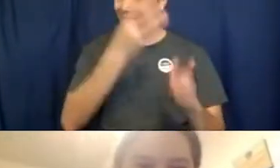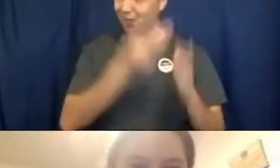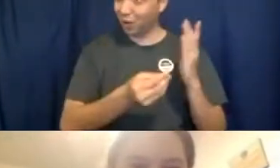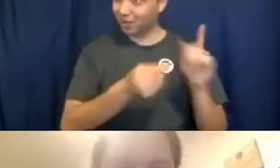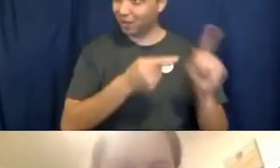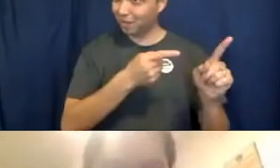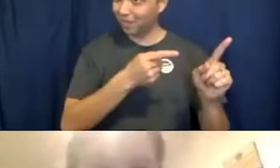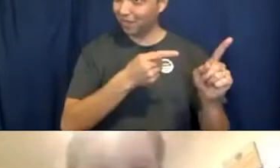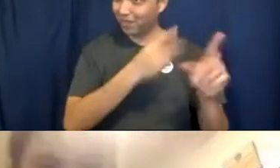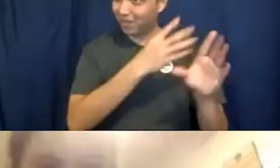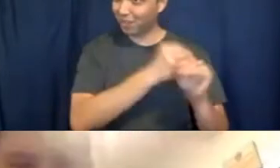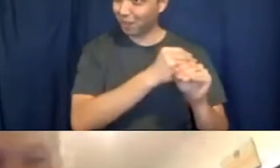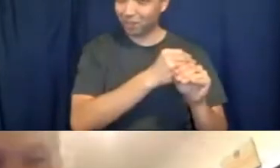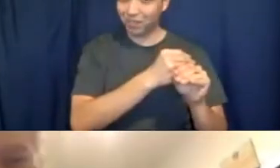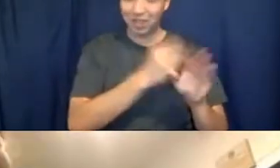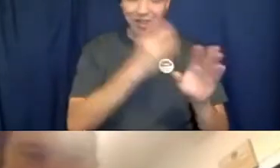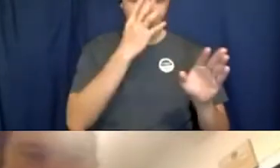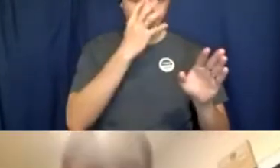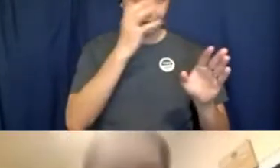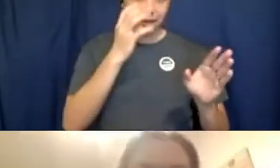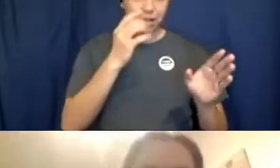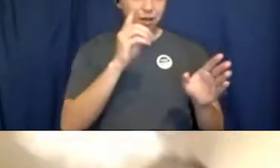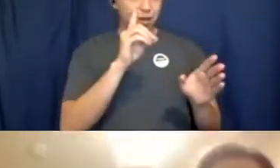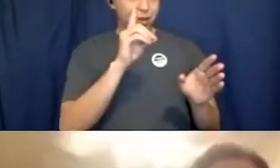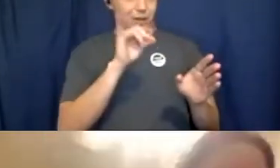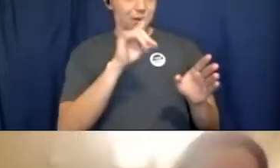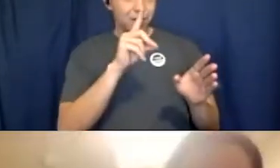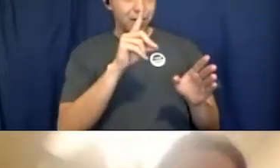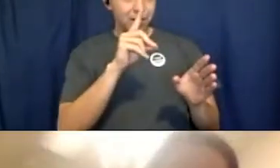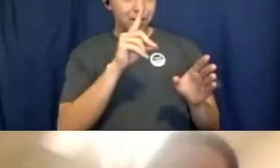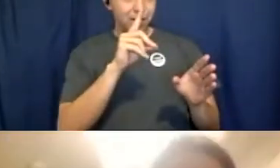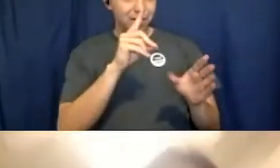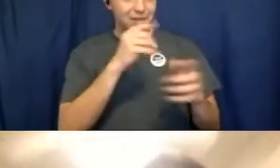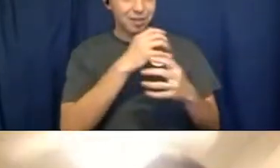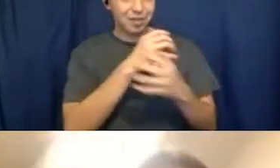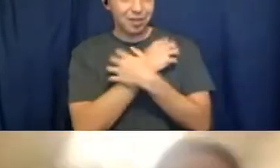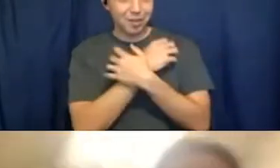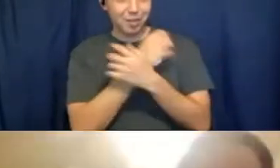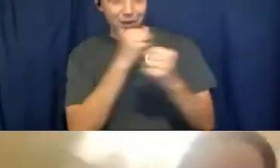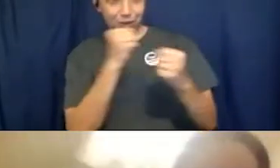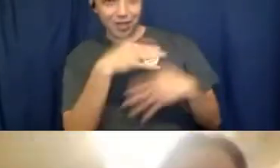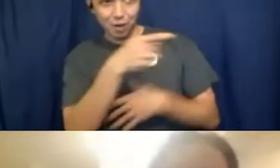Good job, and I hope to see you at subsequent. President husband.